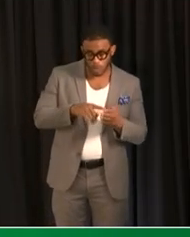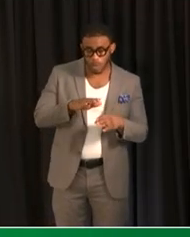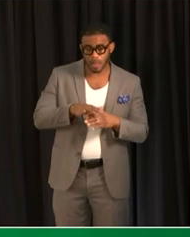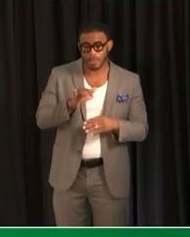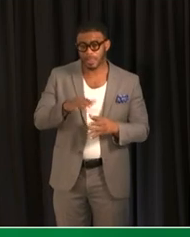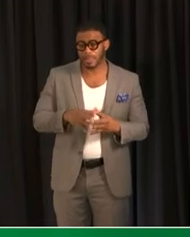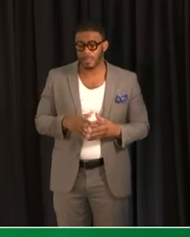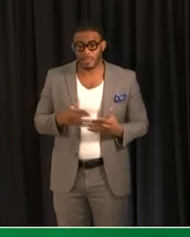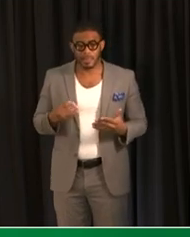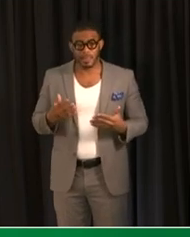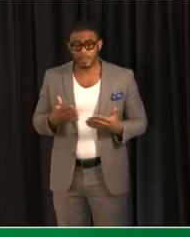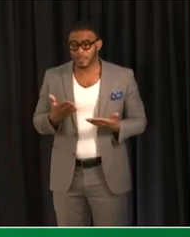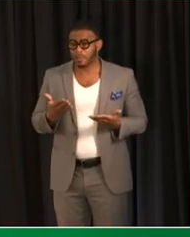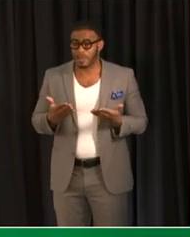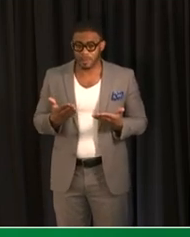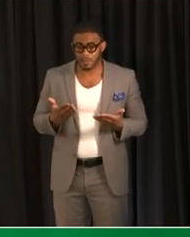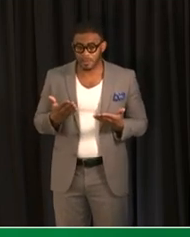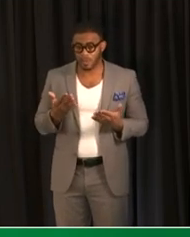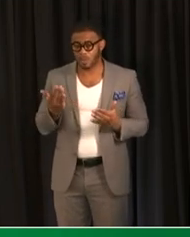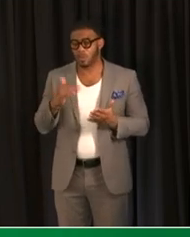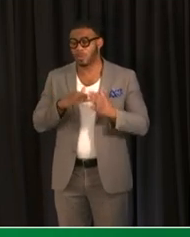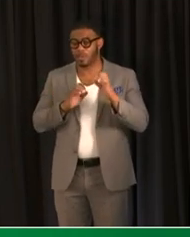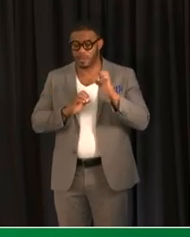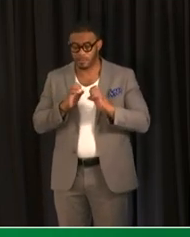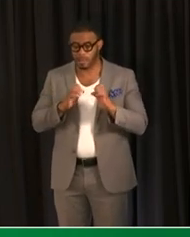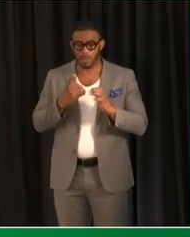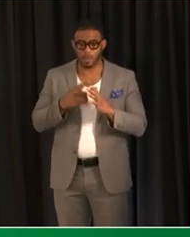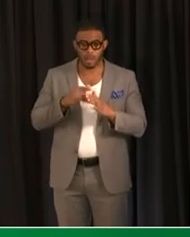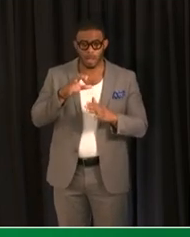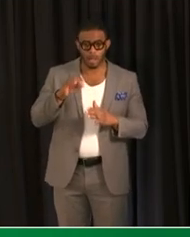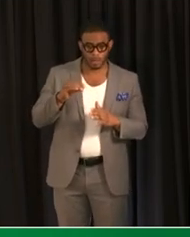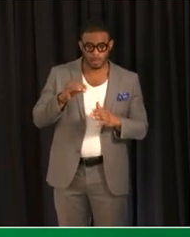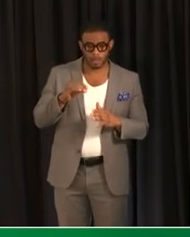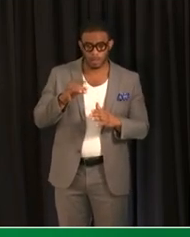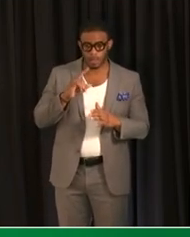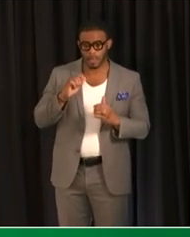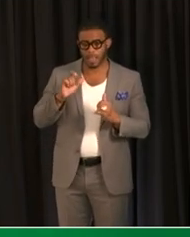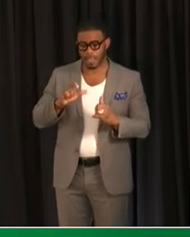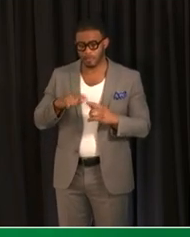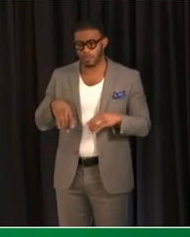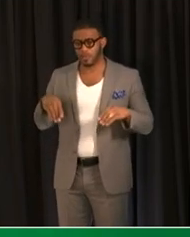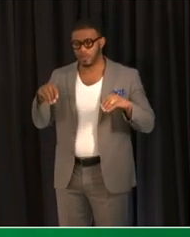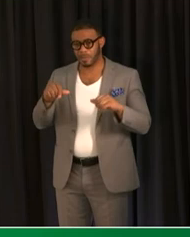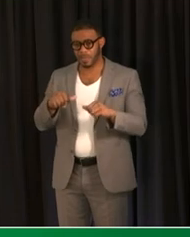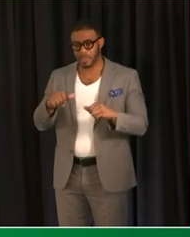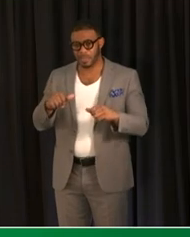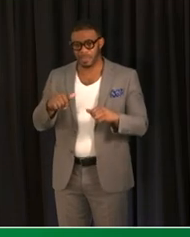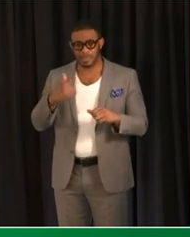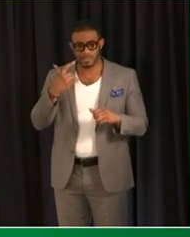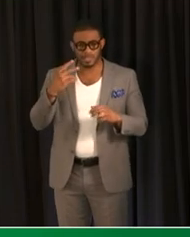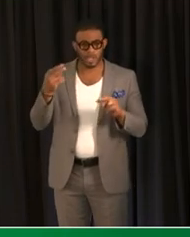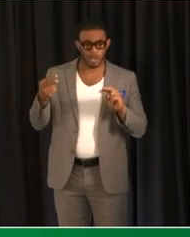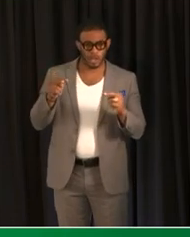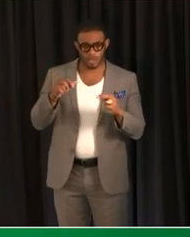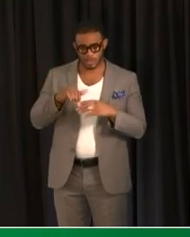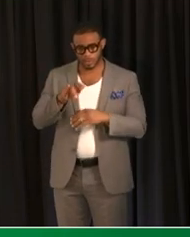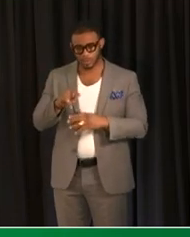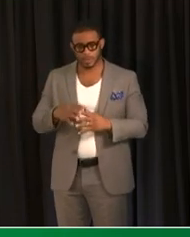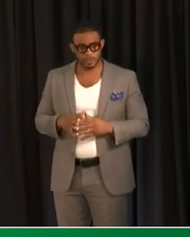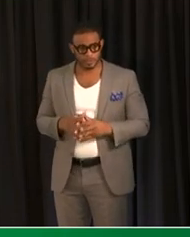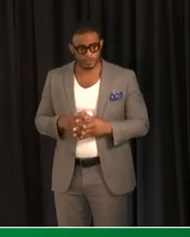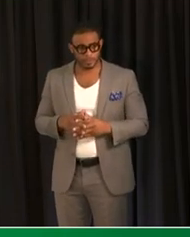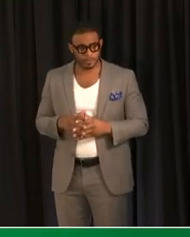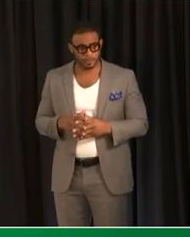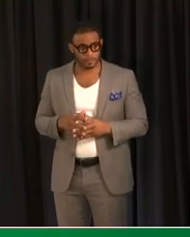some research on that and maybe reevaluate what companies are having to pay and just kind of look into